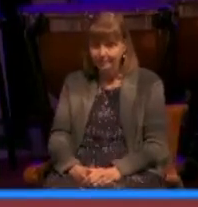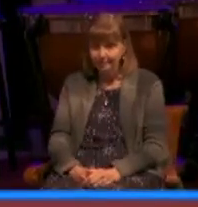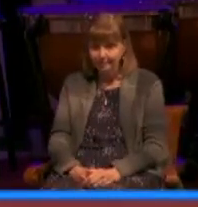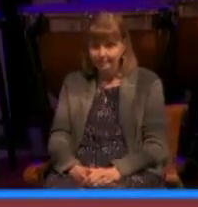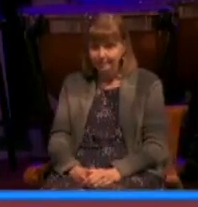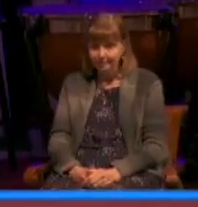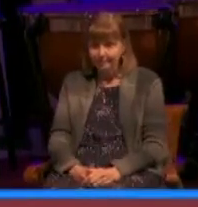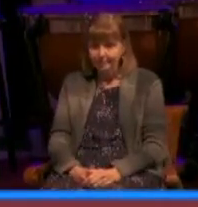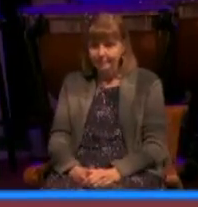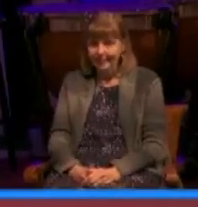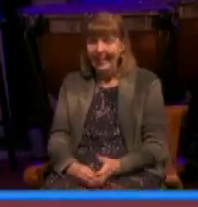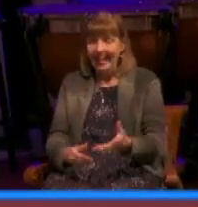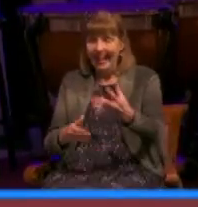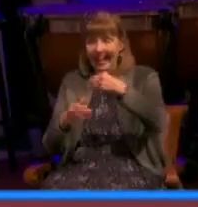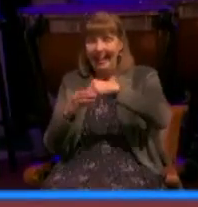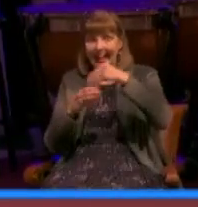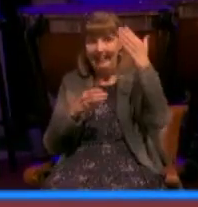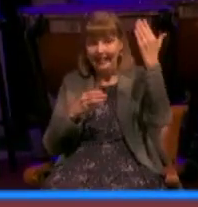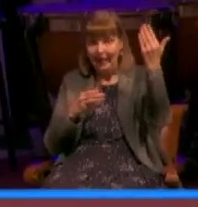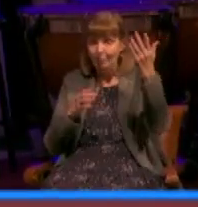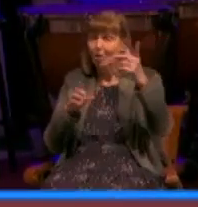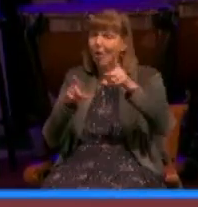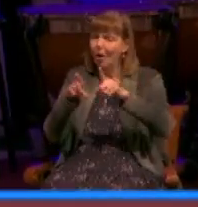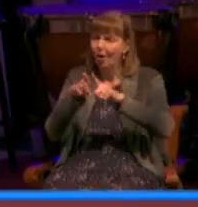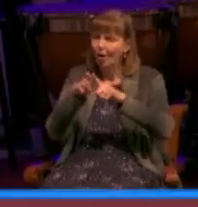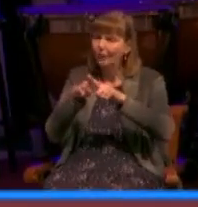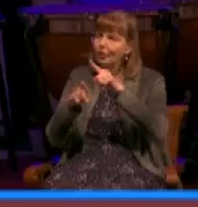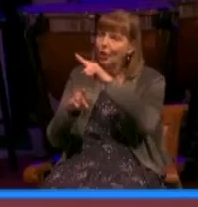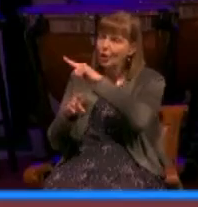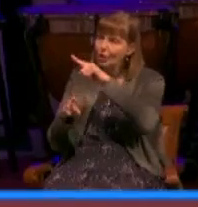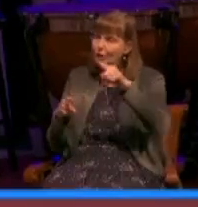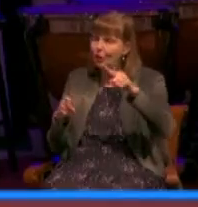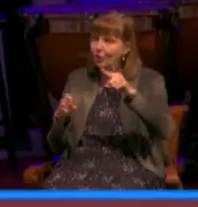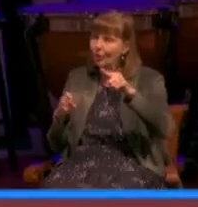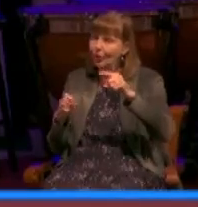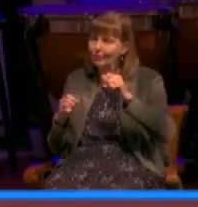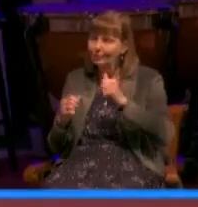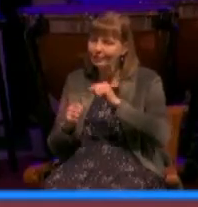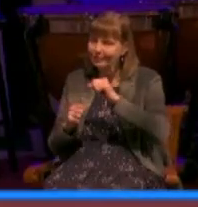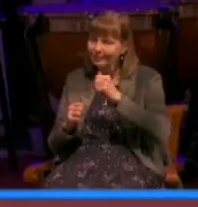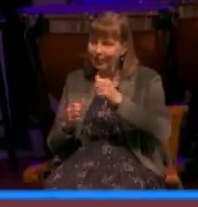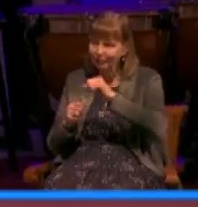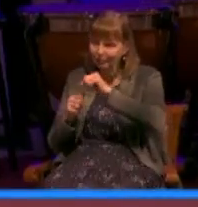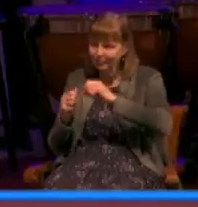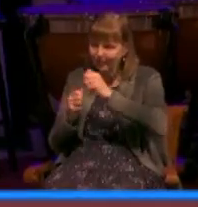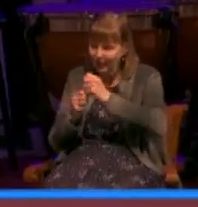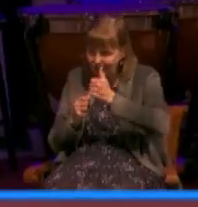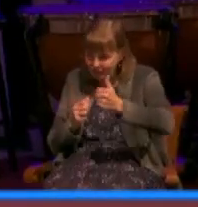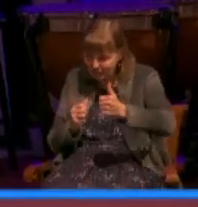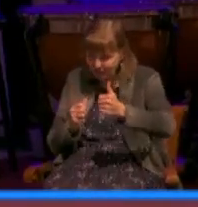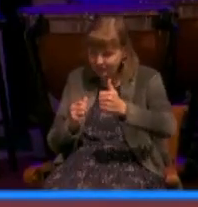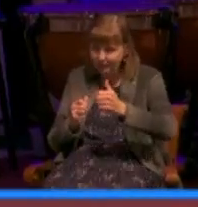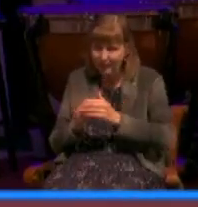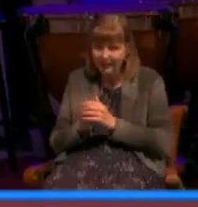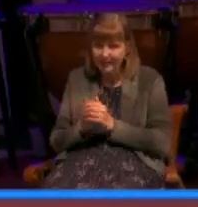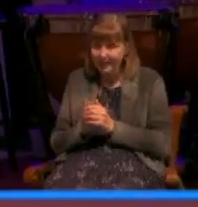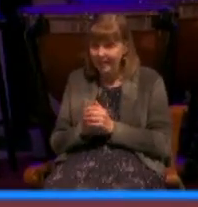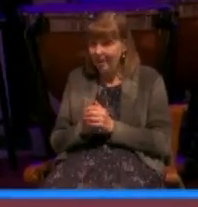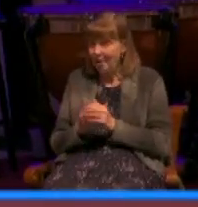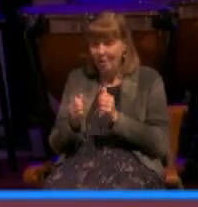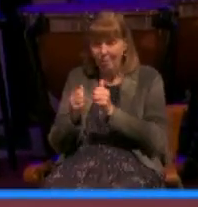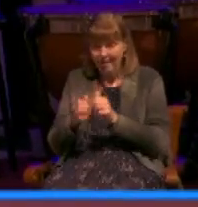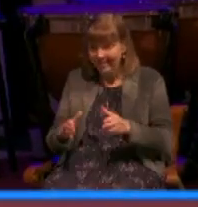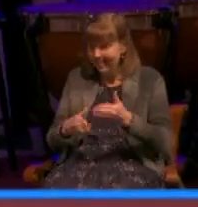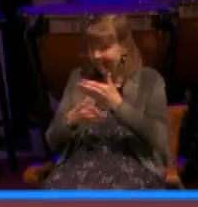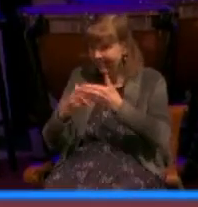In him also you were circumcised with a circumcision made without hands,